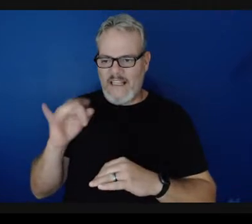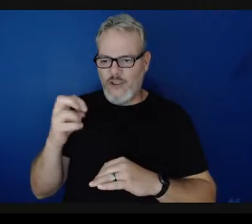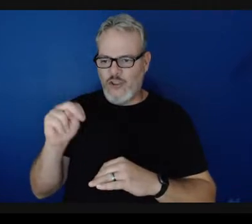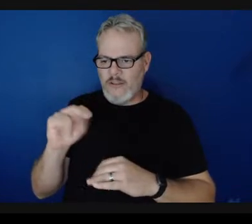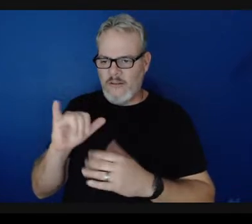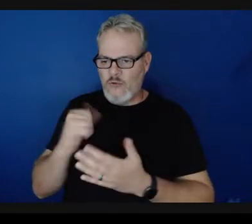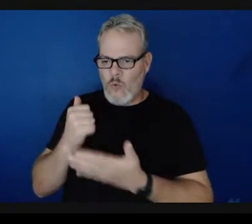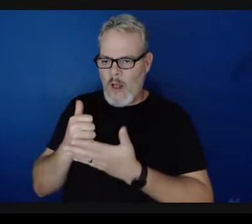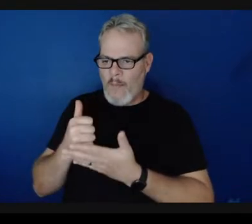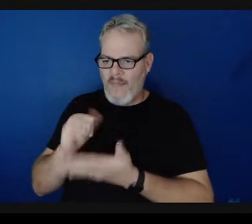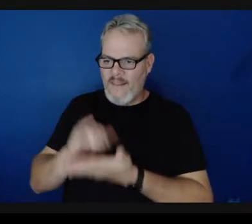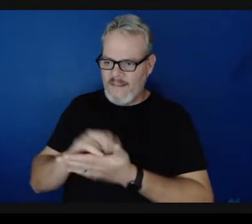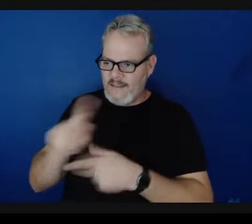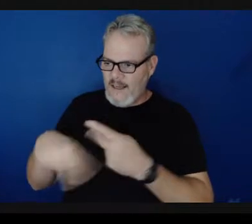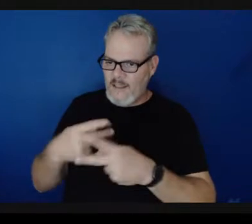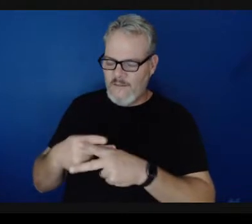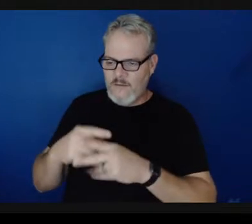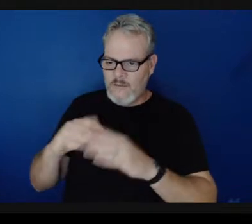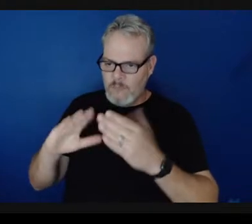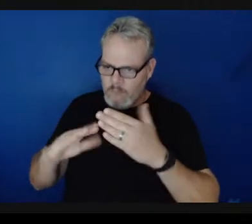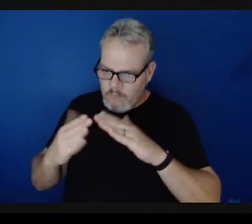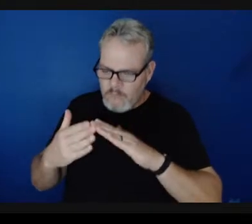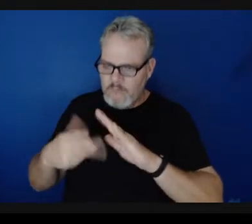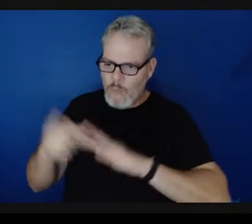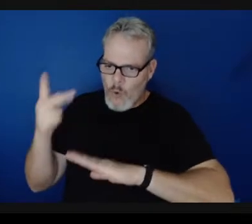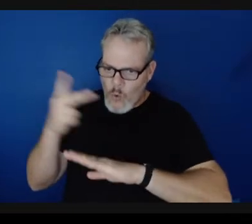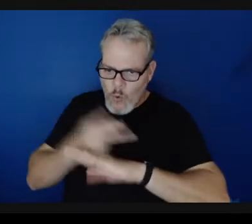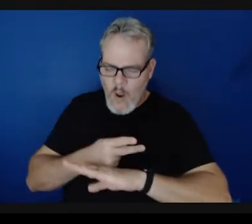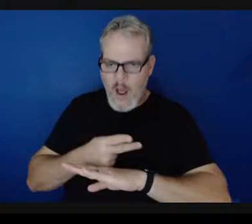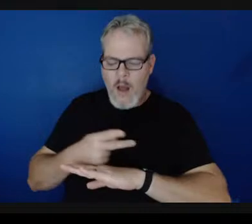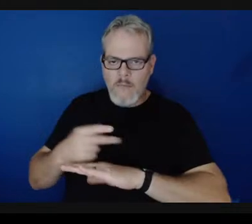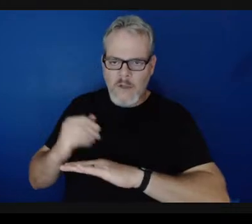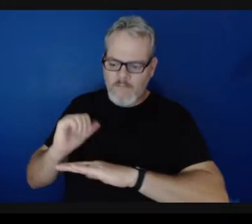programs, get the funding they need to really get off the ground and sustain themselves. So we appreciate them.